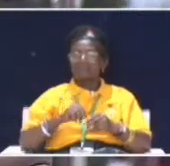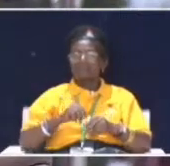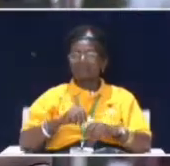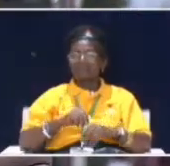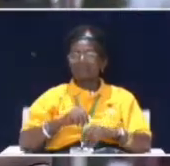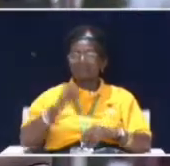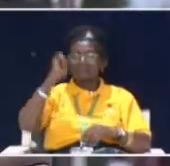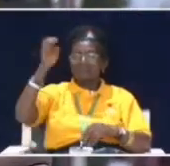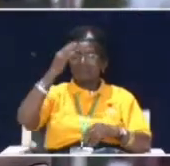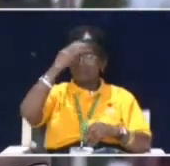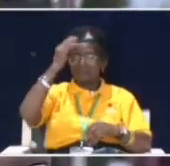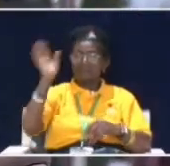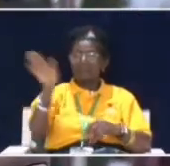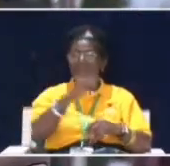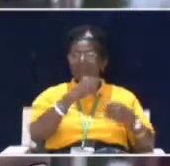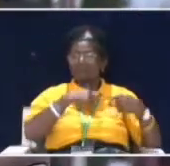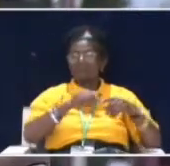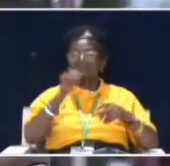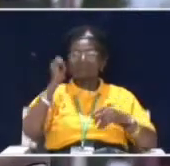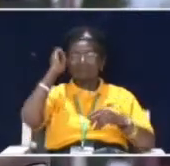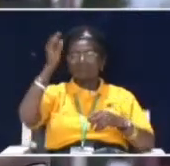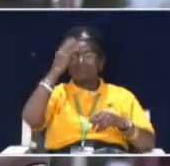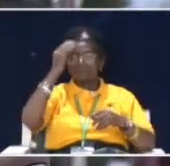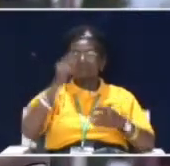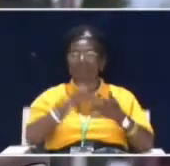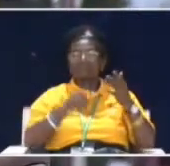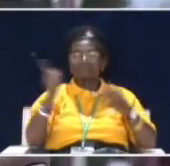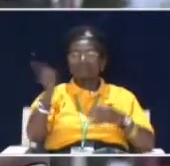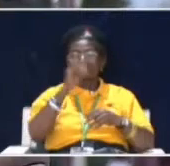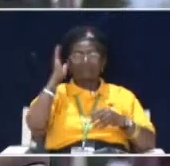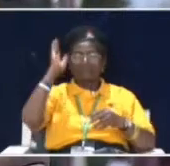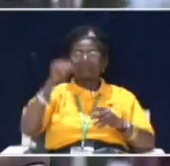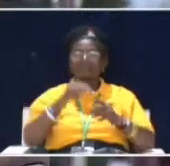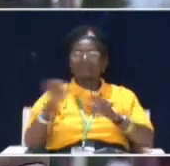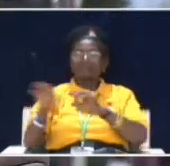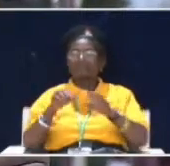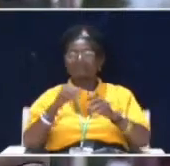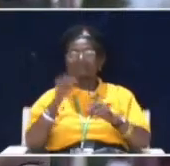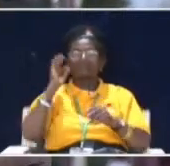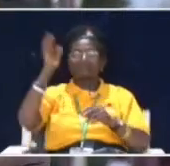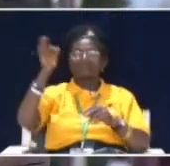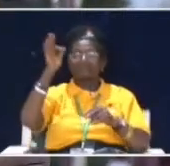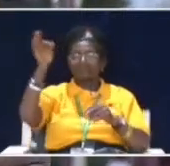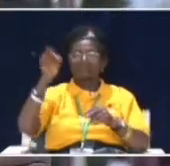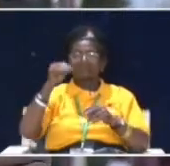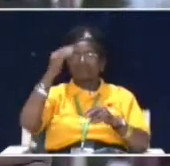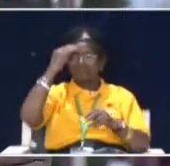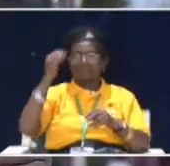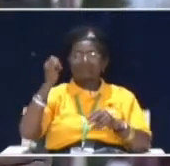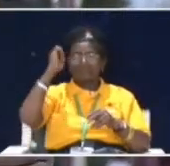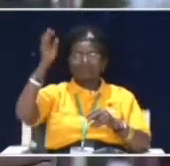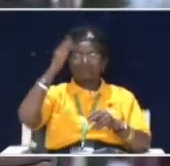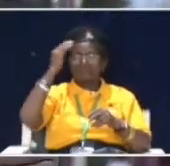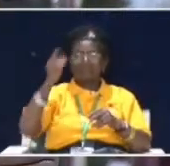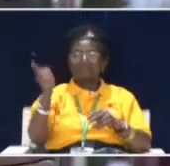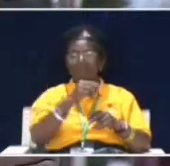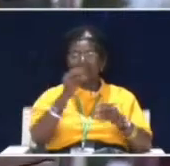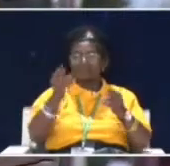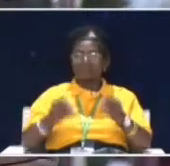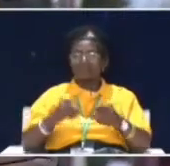heart. He knows what you will do in the future. He knows you want to serve